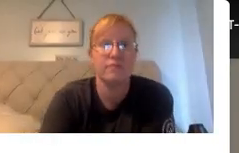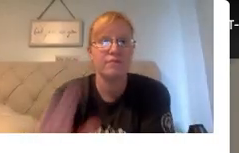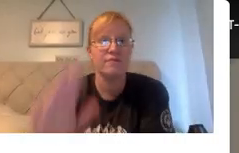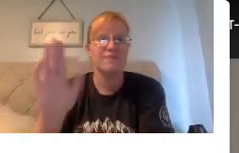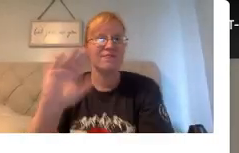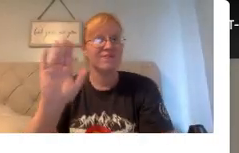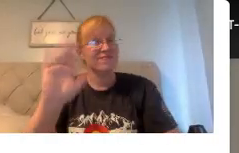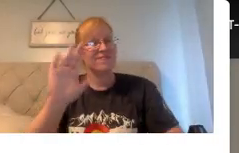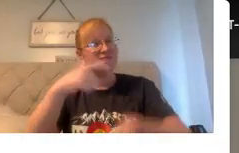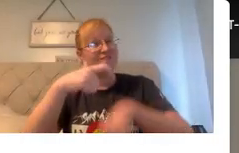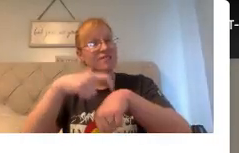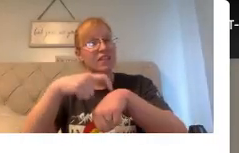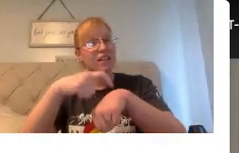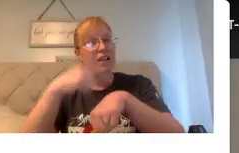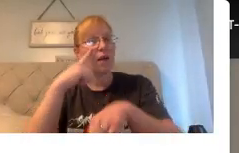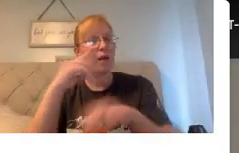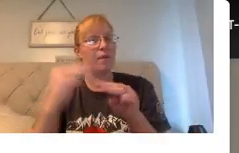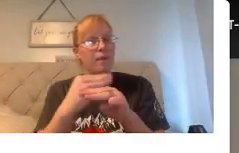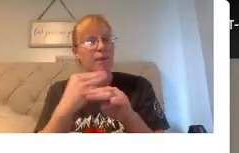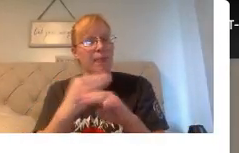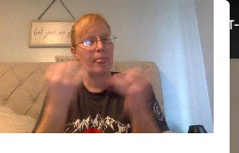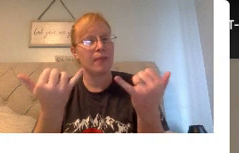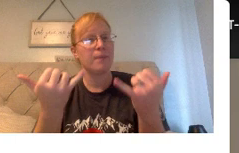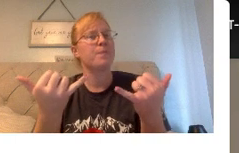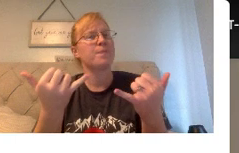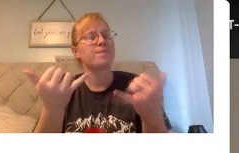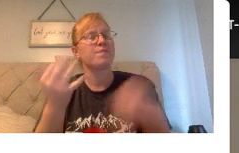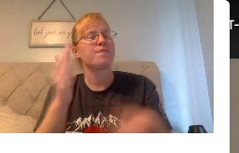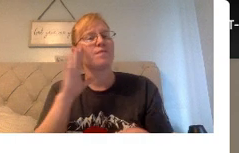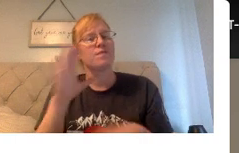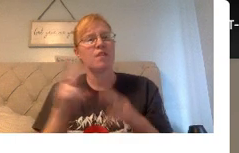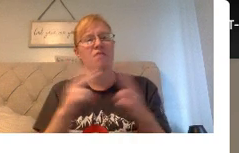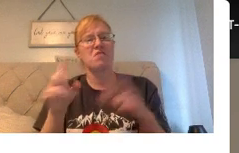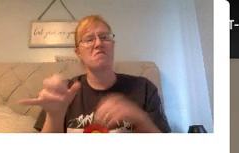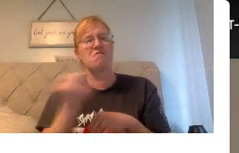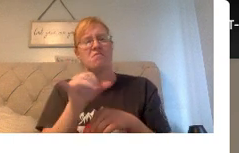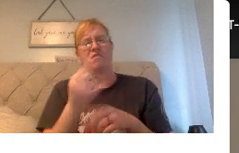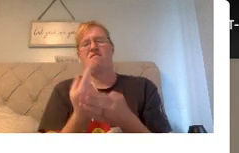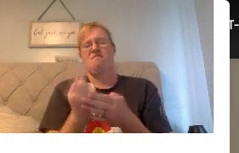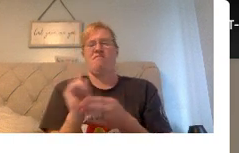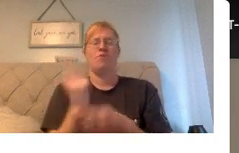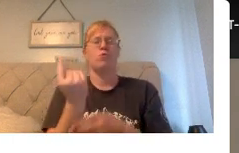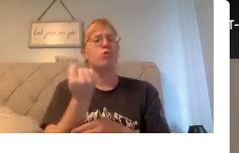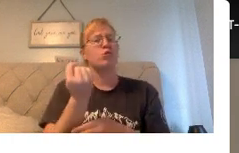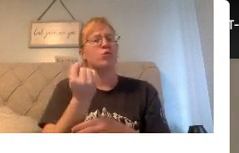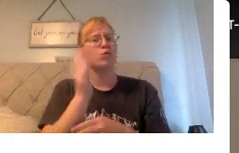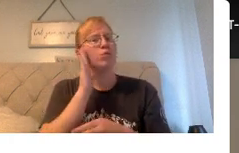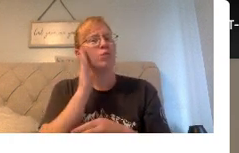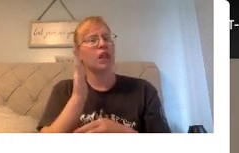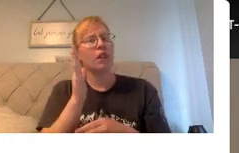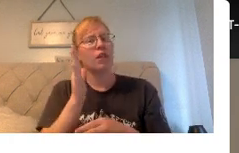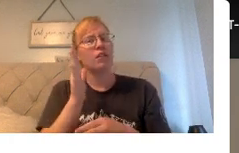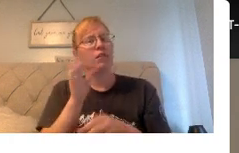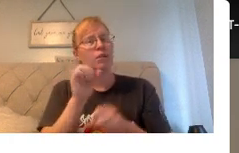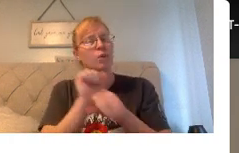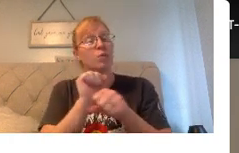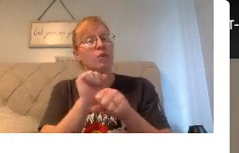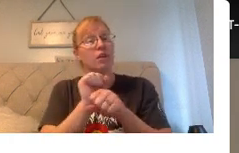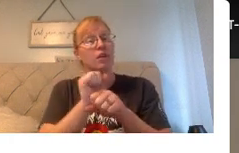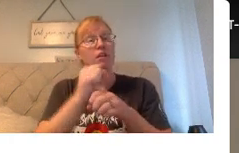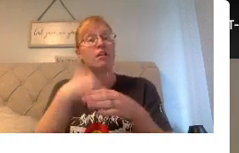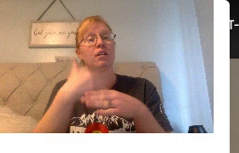Hi friends, it's time for math right now. So we're going to do very similar to what we did last Tuesday. We're going to work on